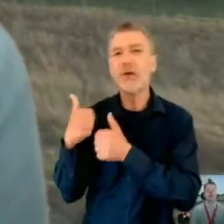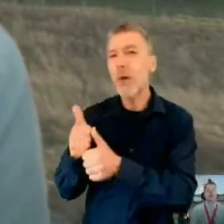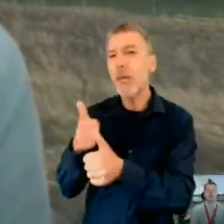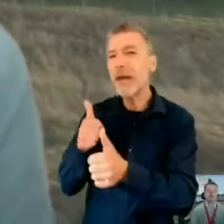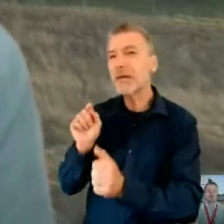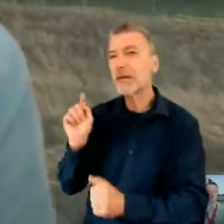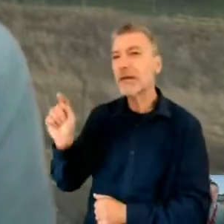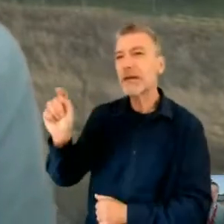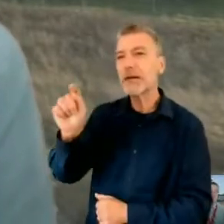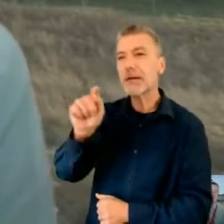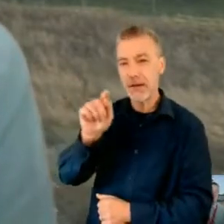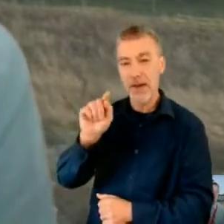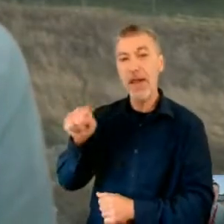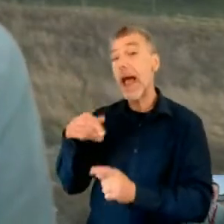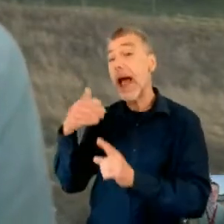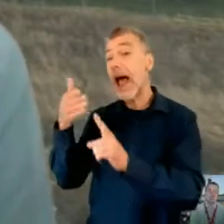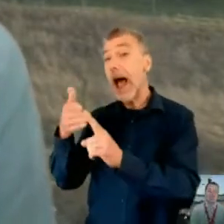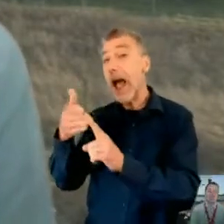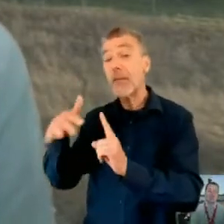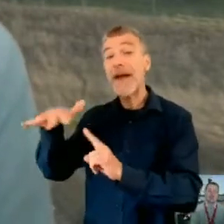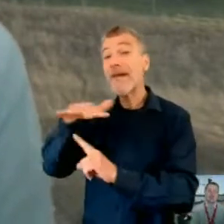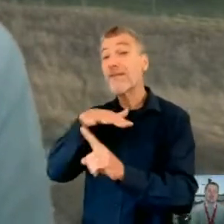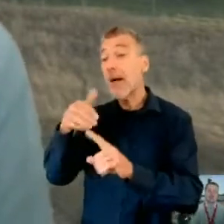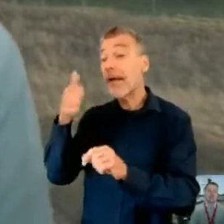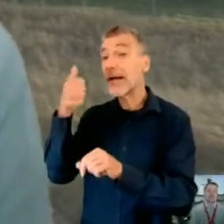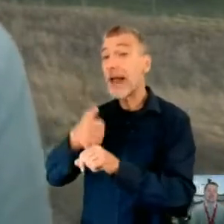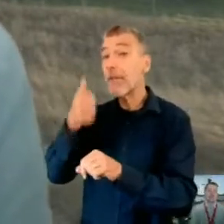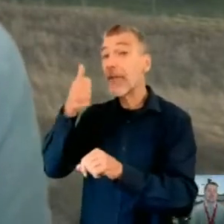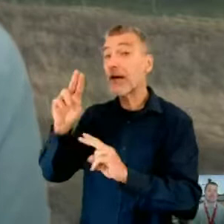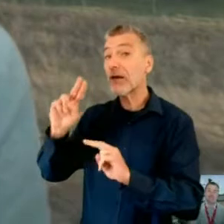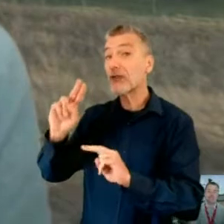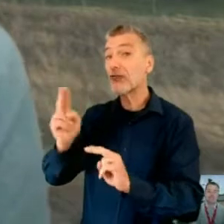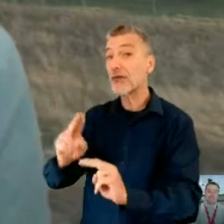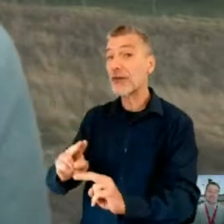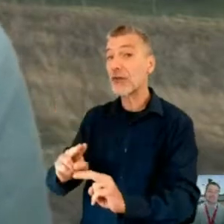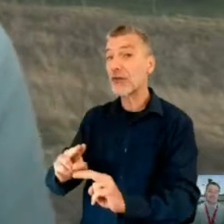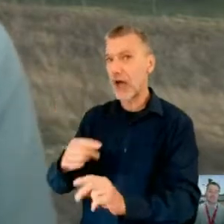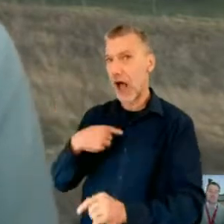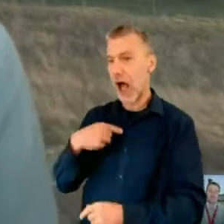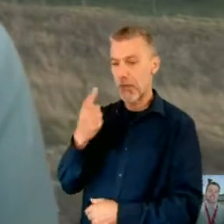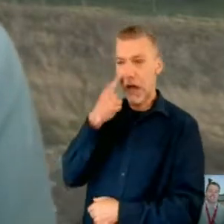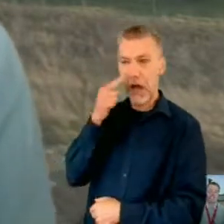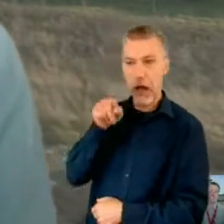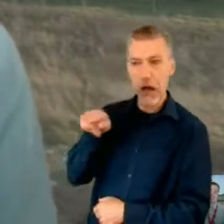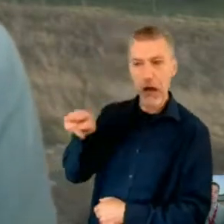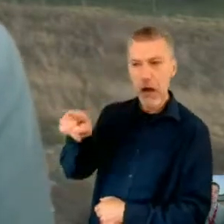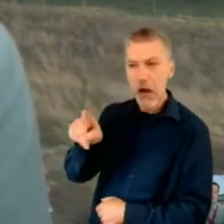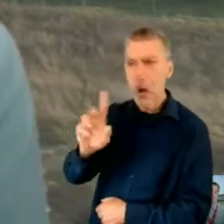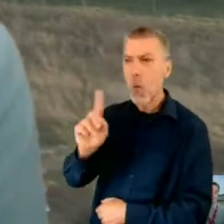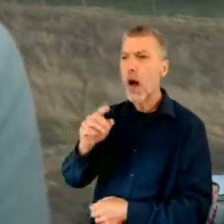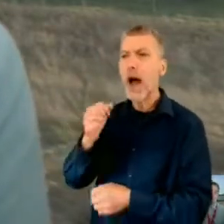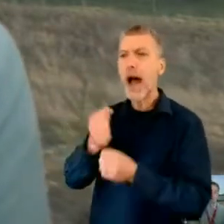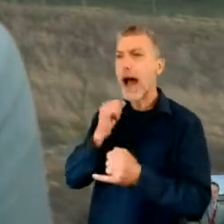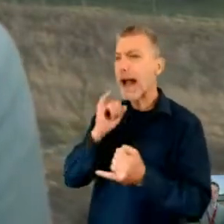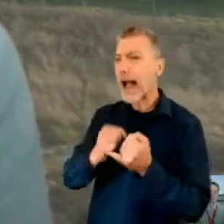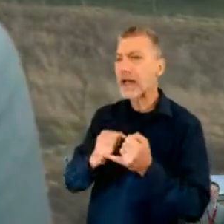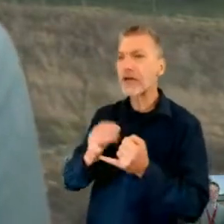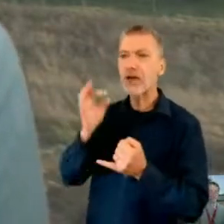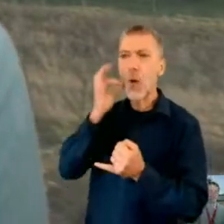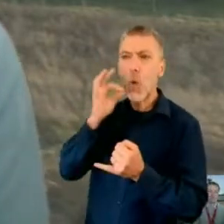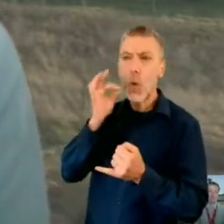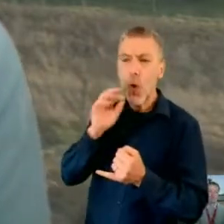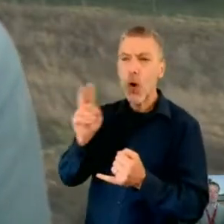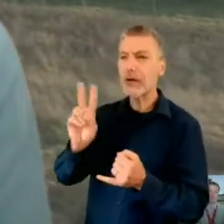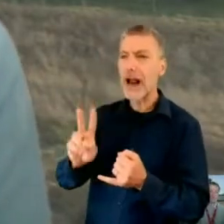are aiming to reduce their environmental impacts. So data, from my perspective, to looking at utilities, so gas, water, electrical